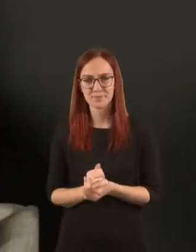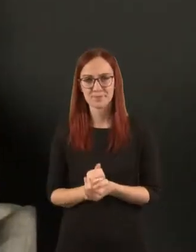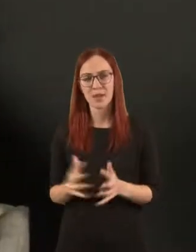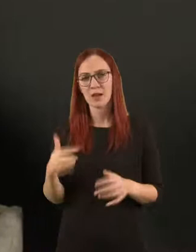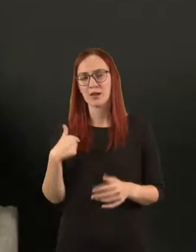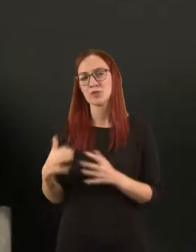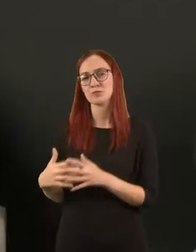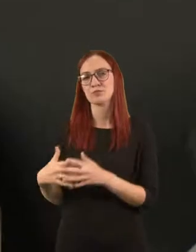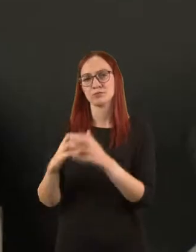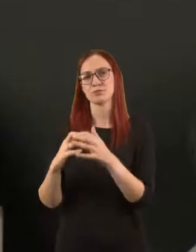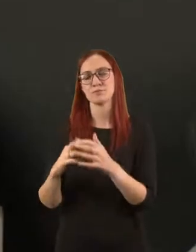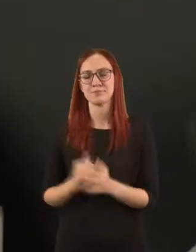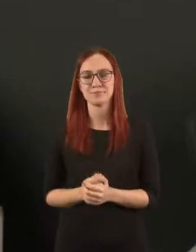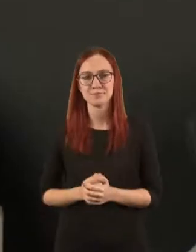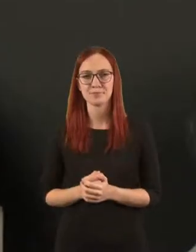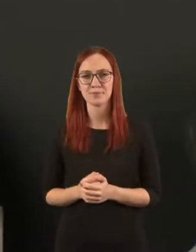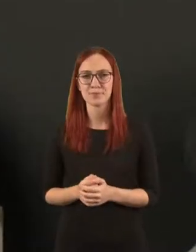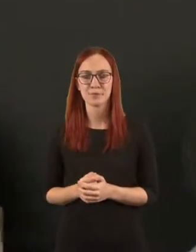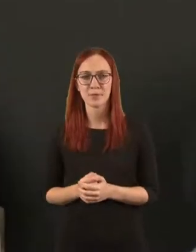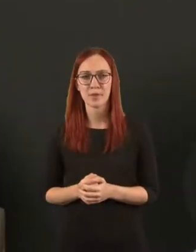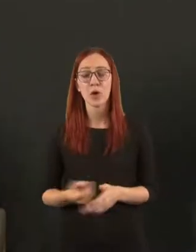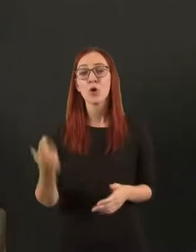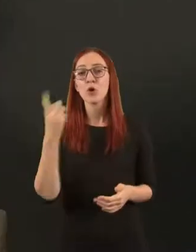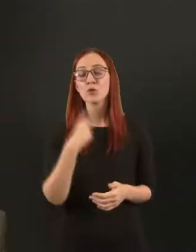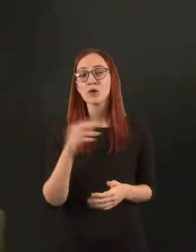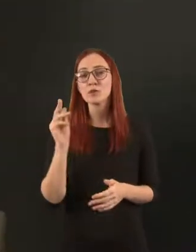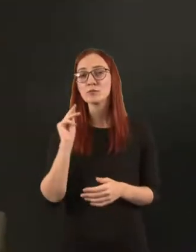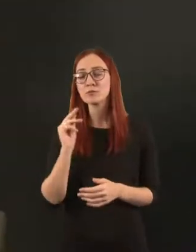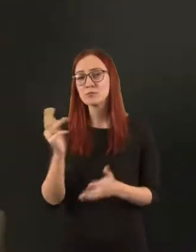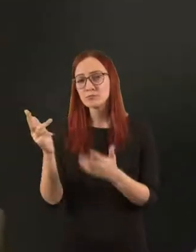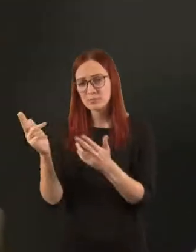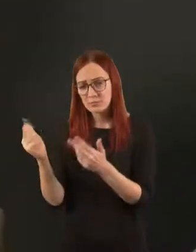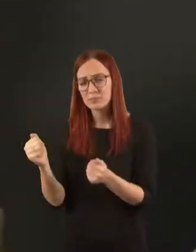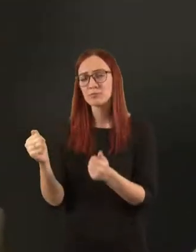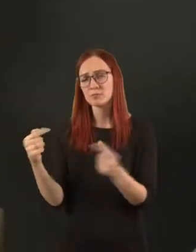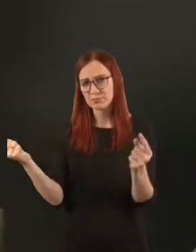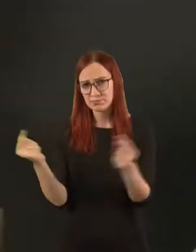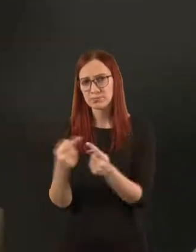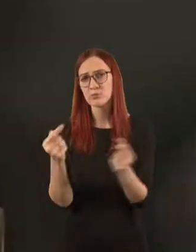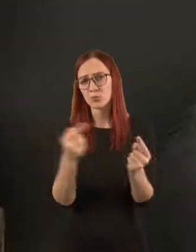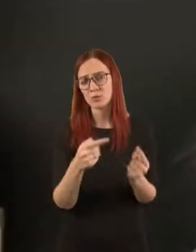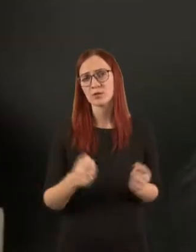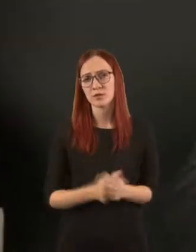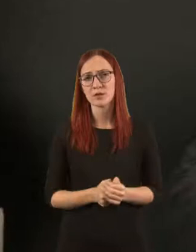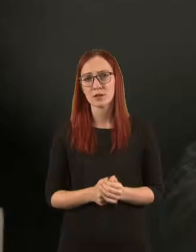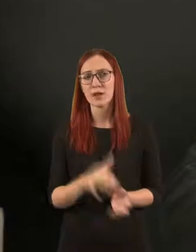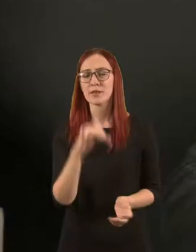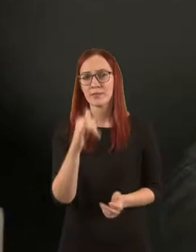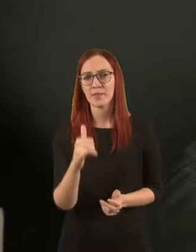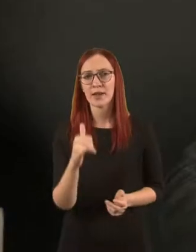I am a co-founder of this movement, not just a representative,